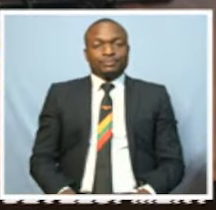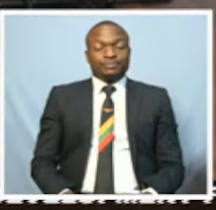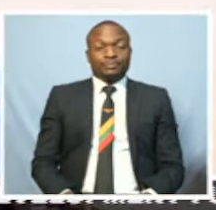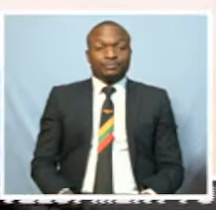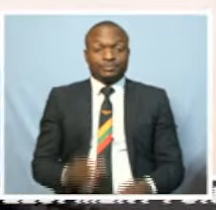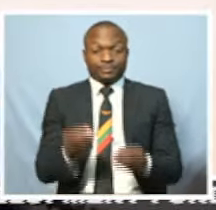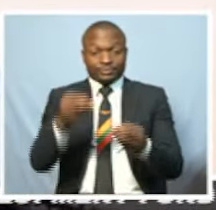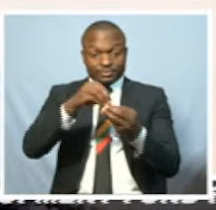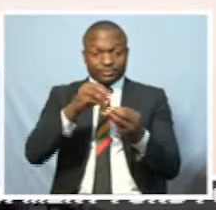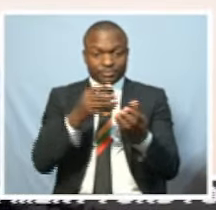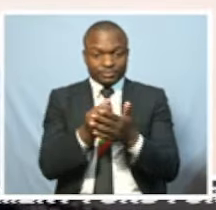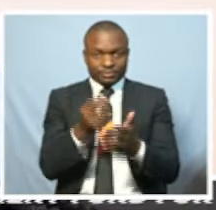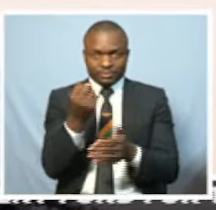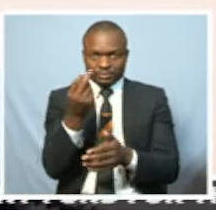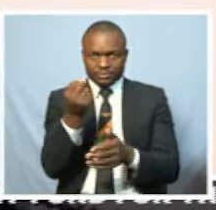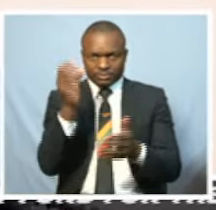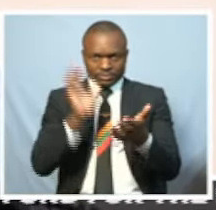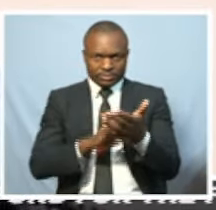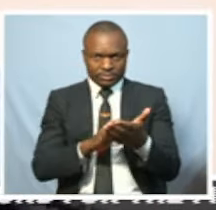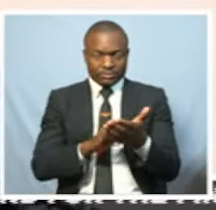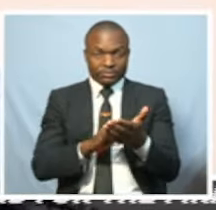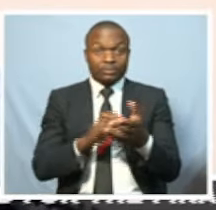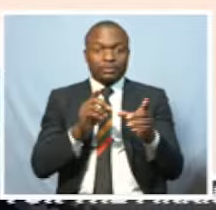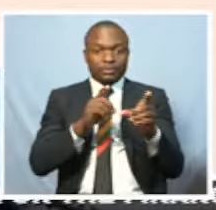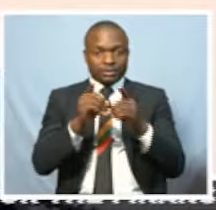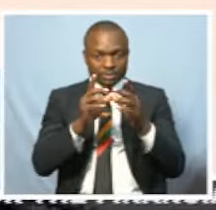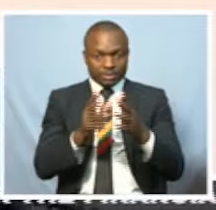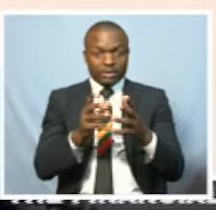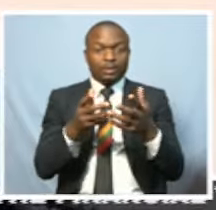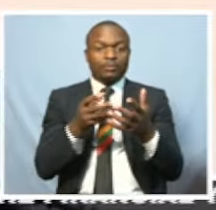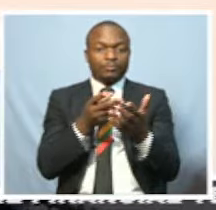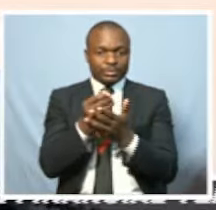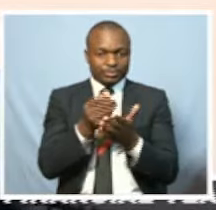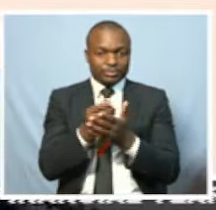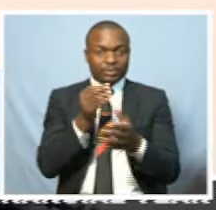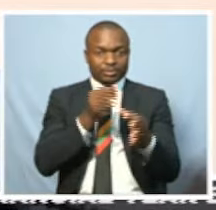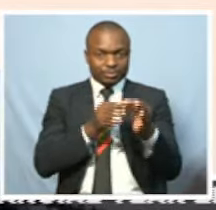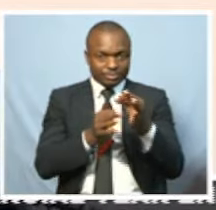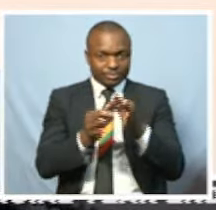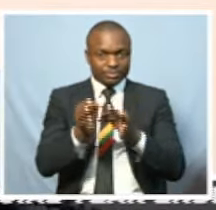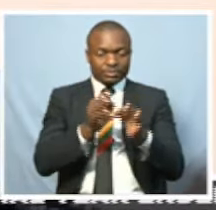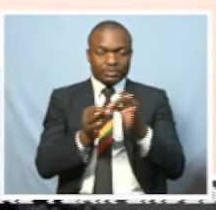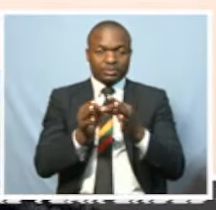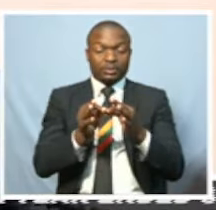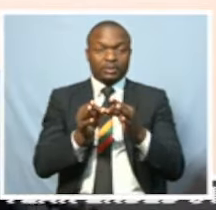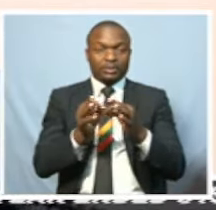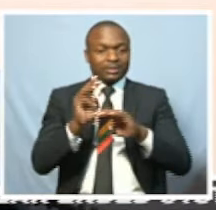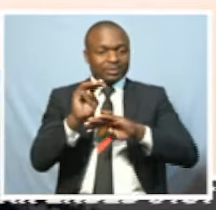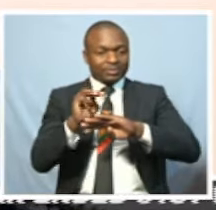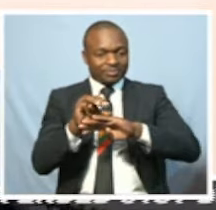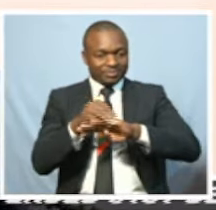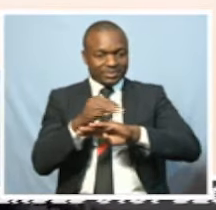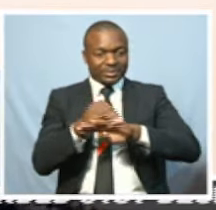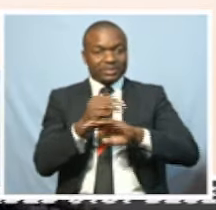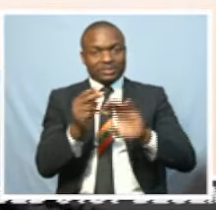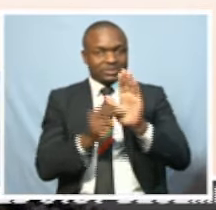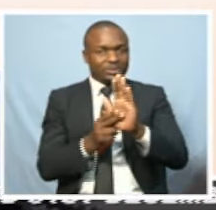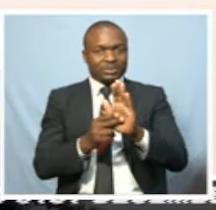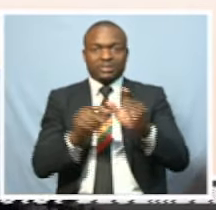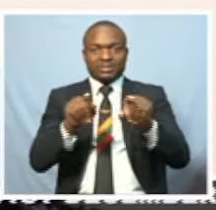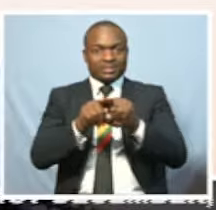For the additional funding of 2,000, Data Finance will try to clarify that because our calculations showed that it was